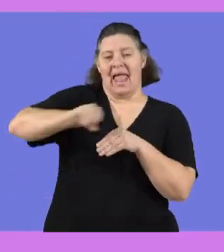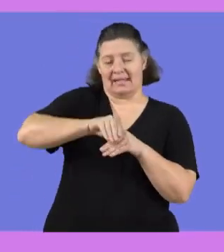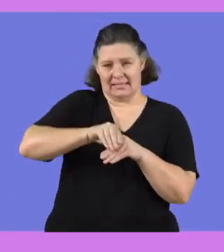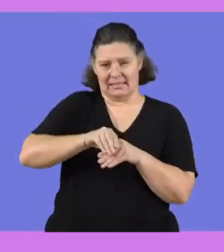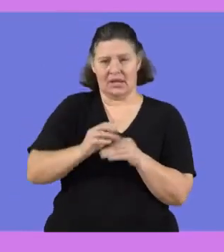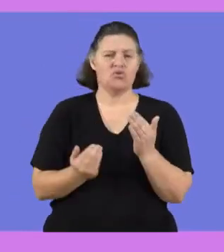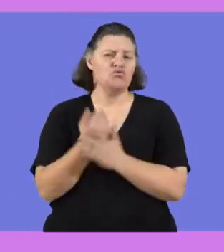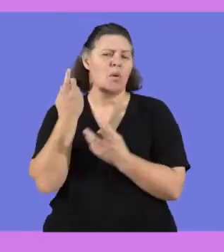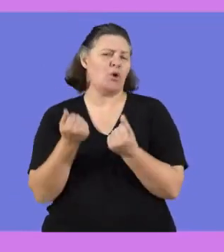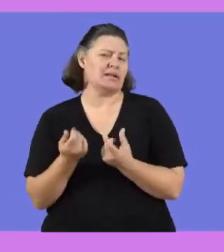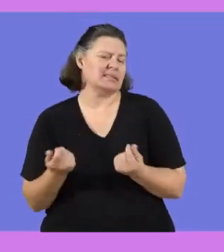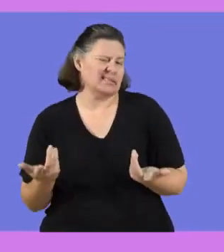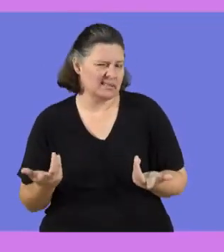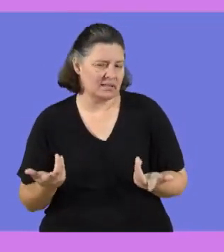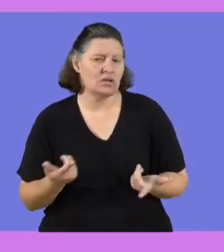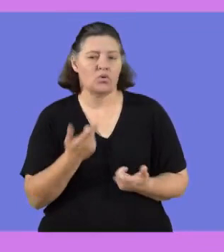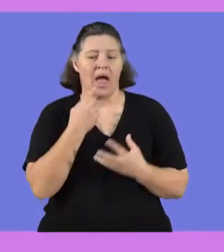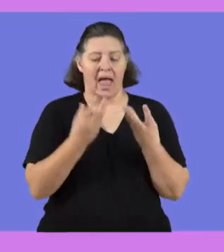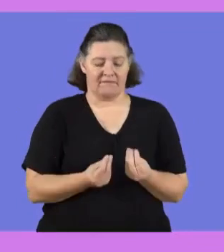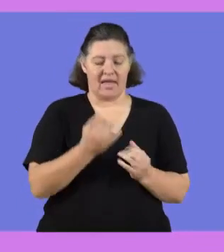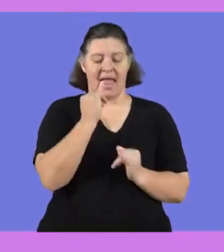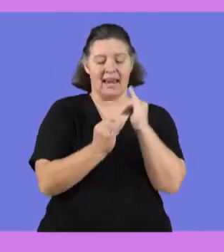top of this. So because we have